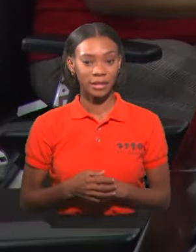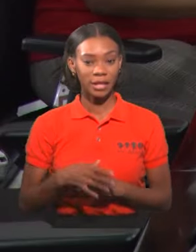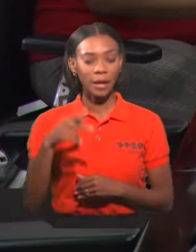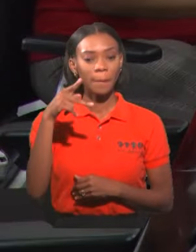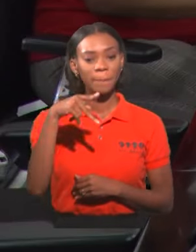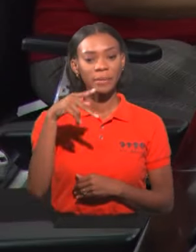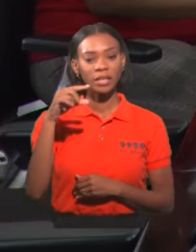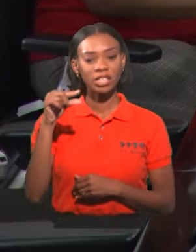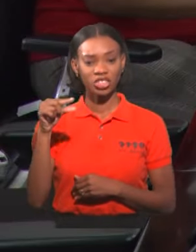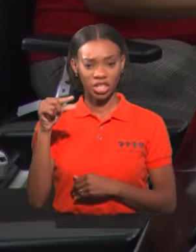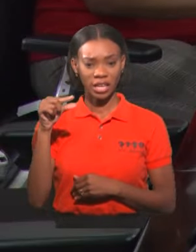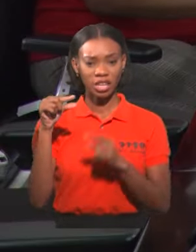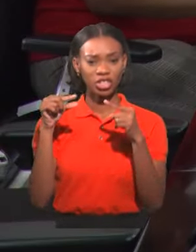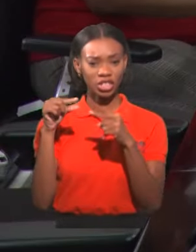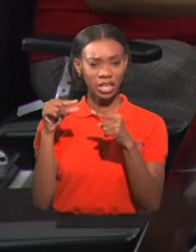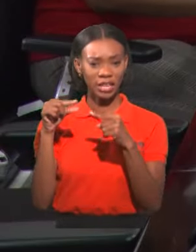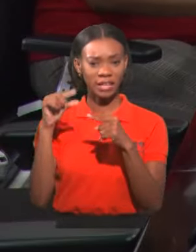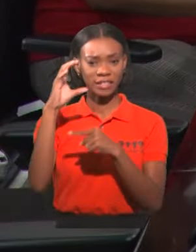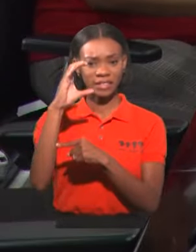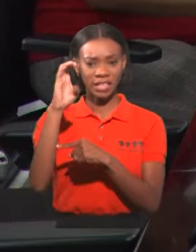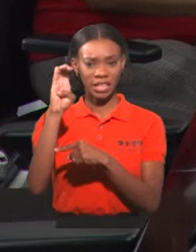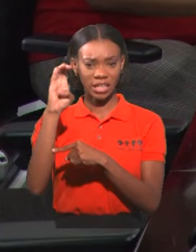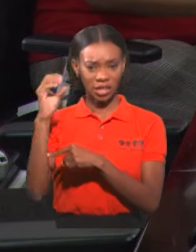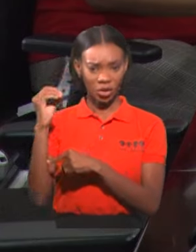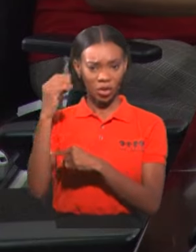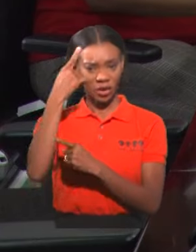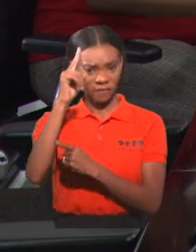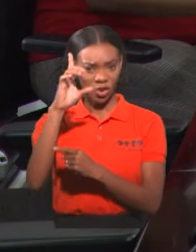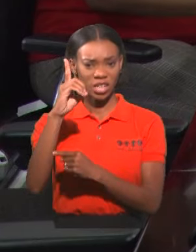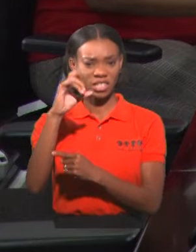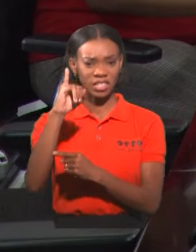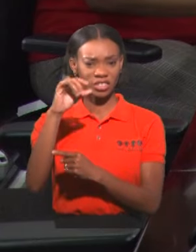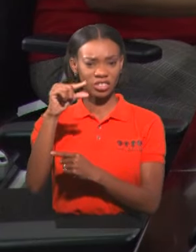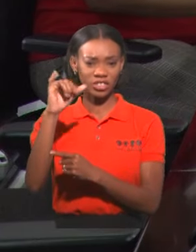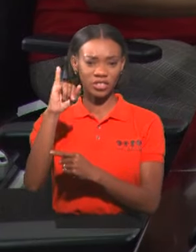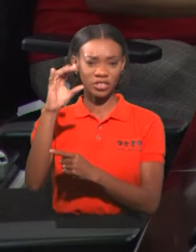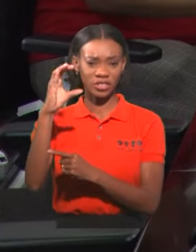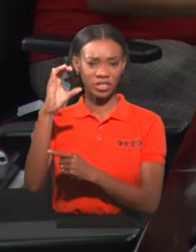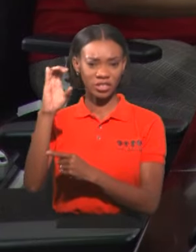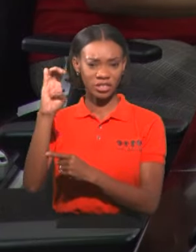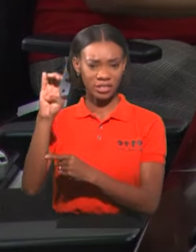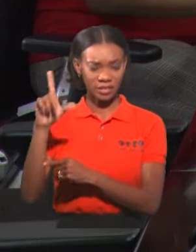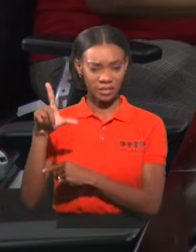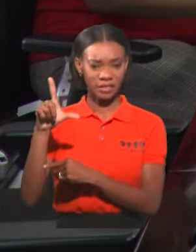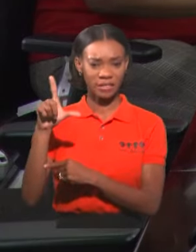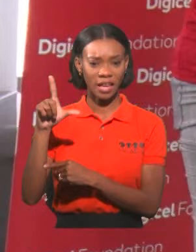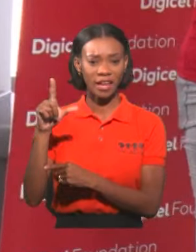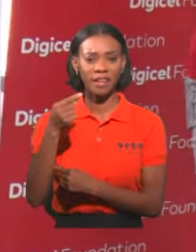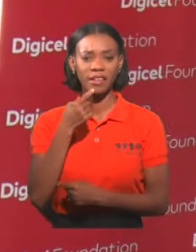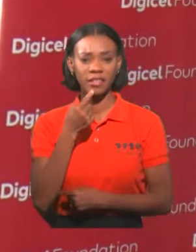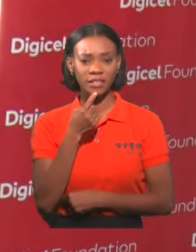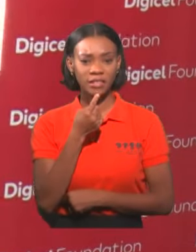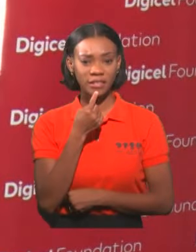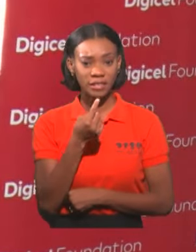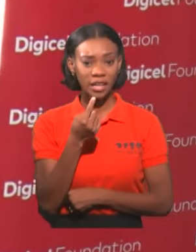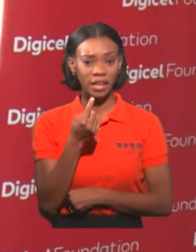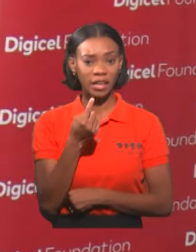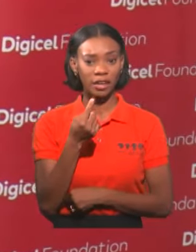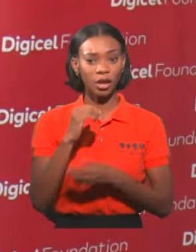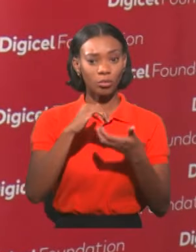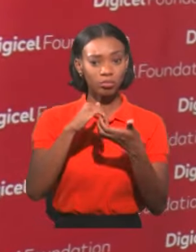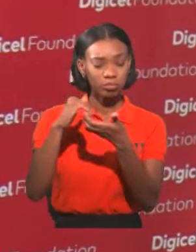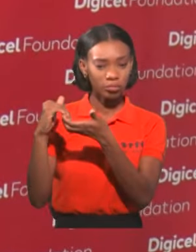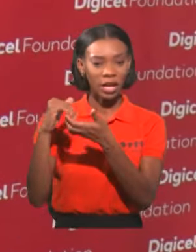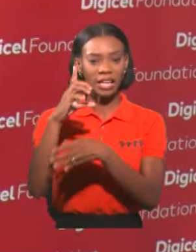Digicel Foundation, says they are more than just sponsors of Special Olympics in Trinidad and Tobago. They are partners. Digicel will